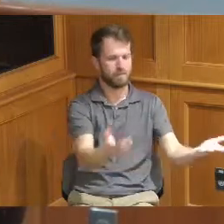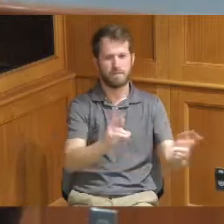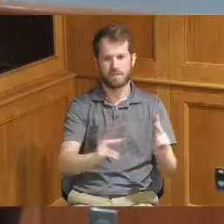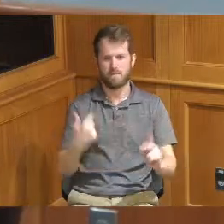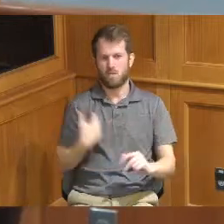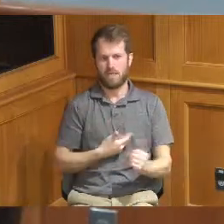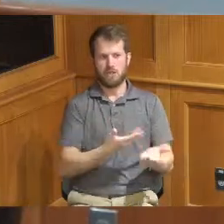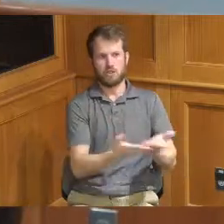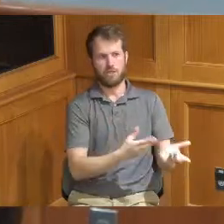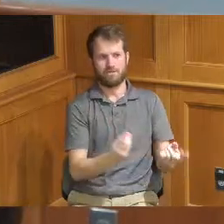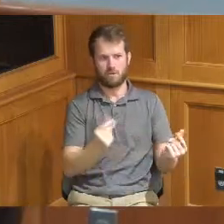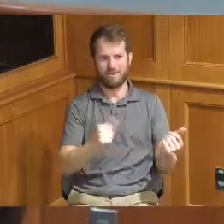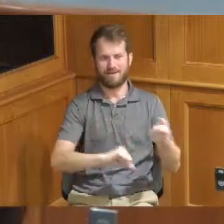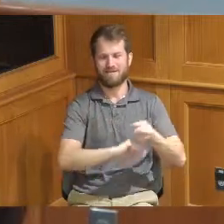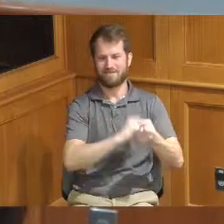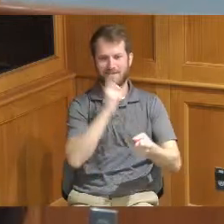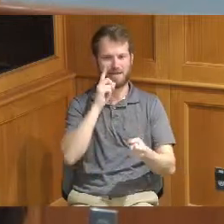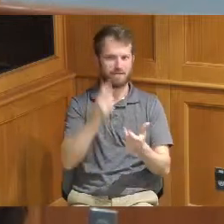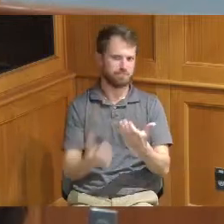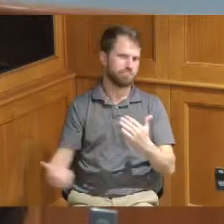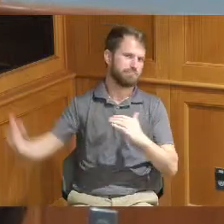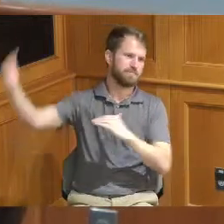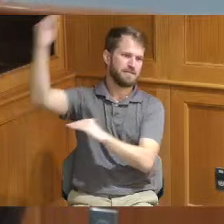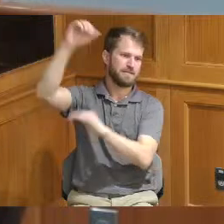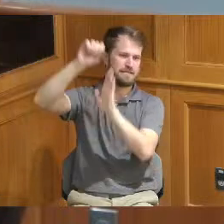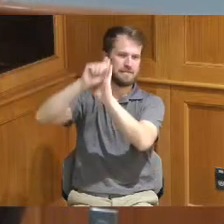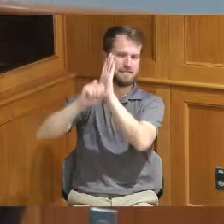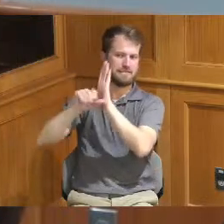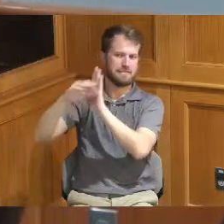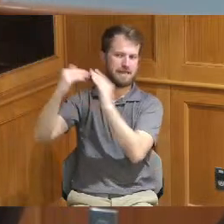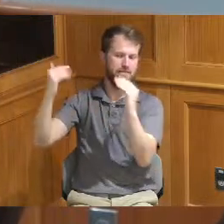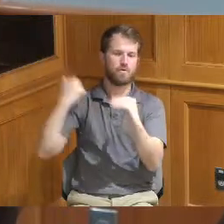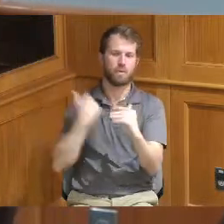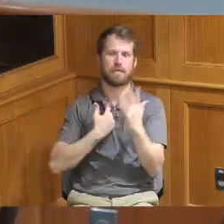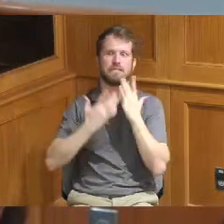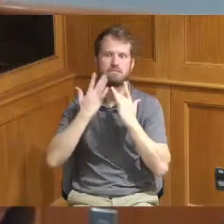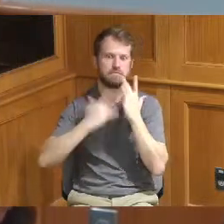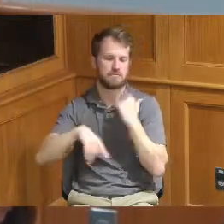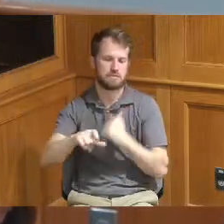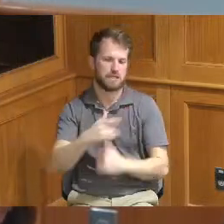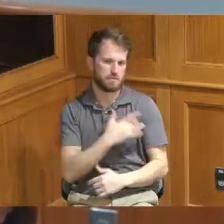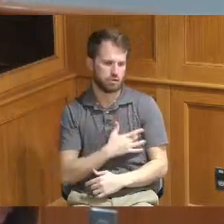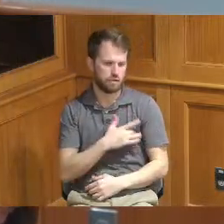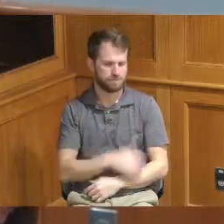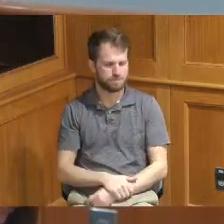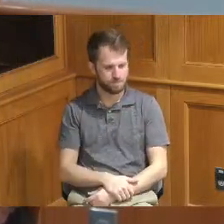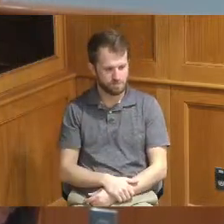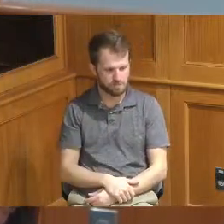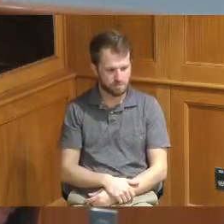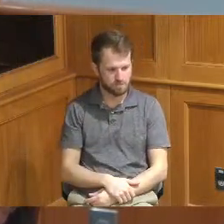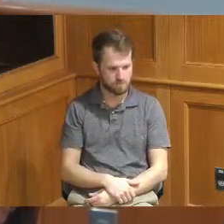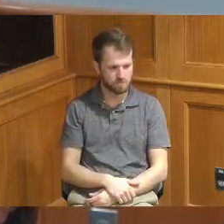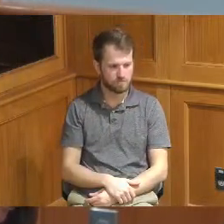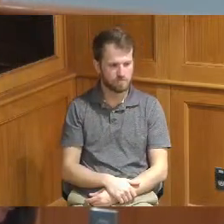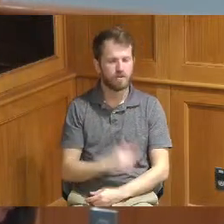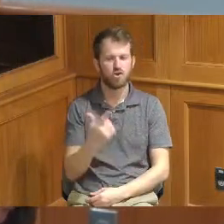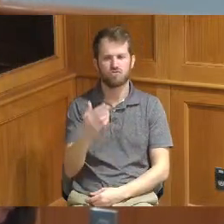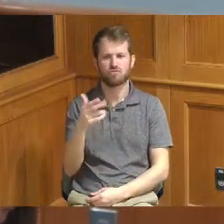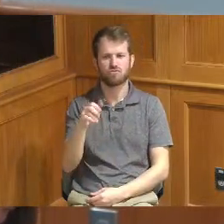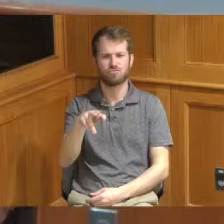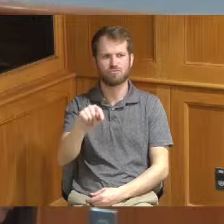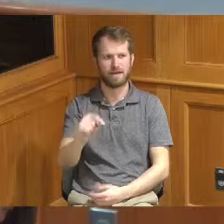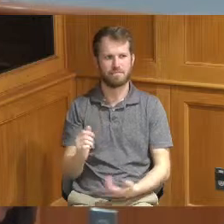and advocating for that at the state level. We need it desperately, and I appreciate it. This grant is a partnership